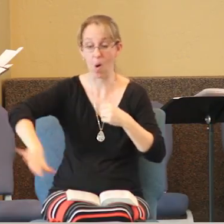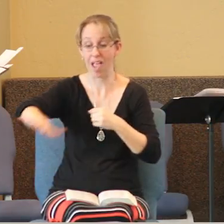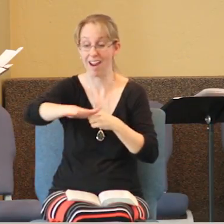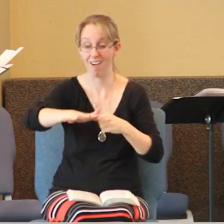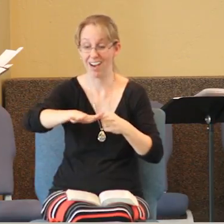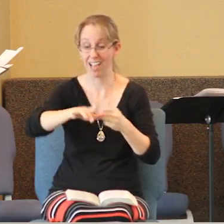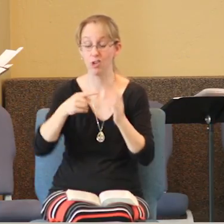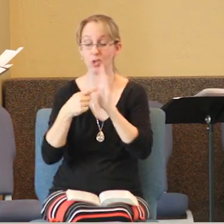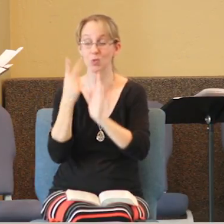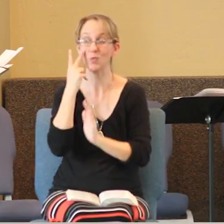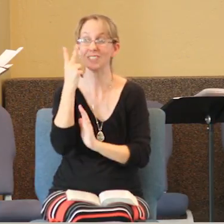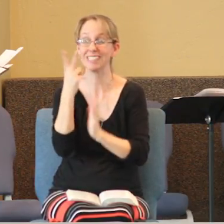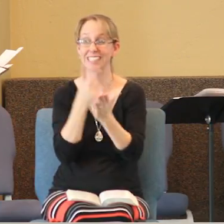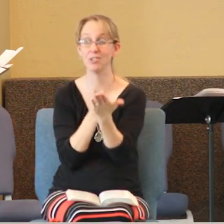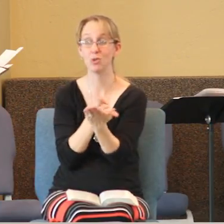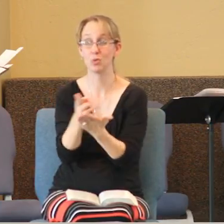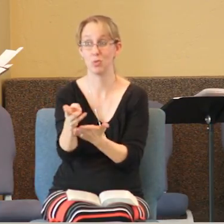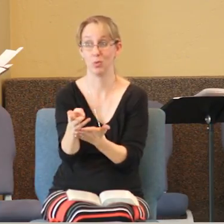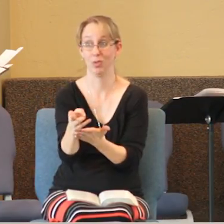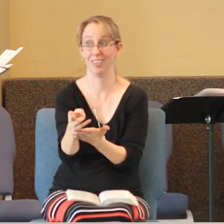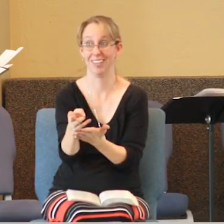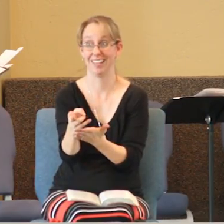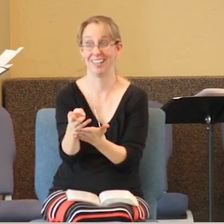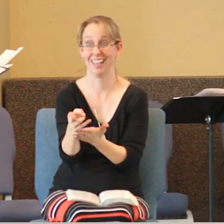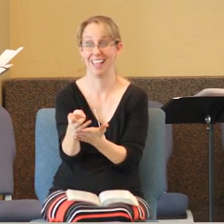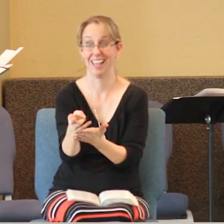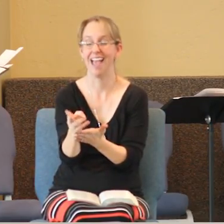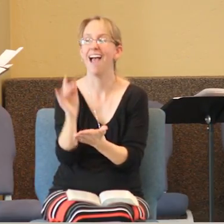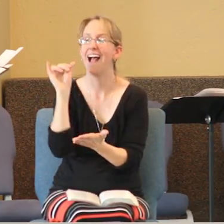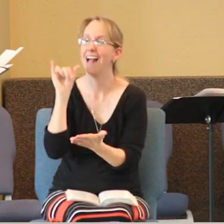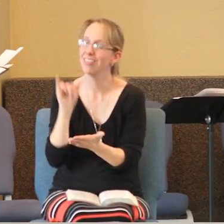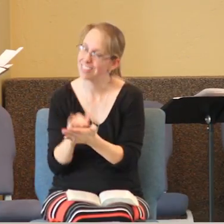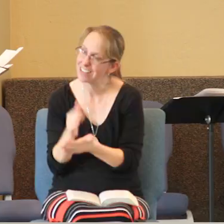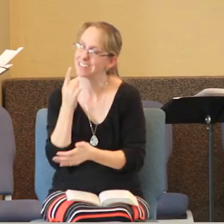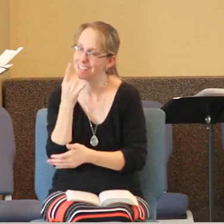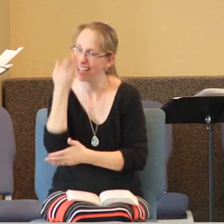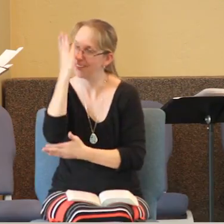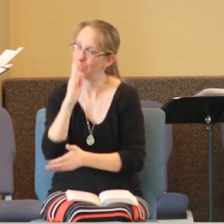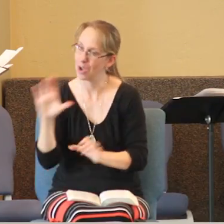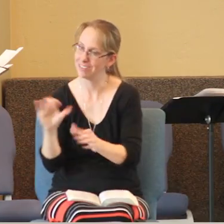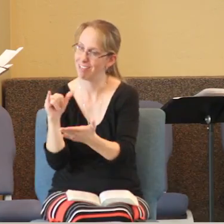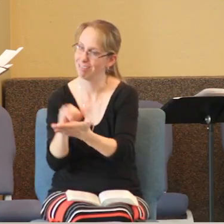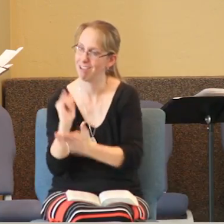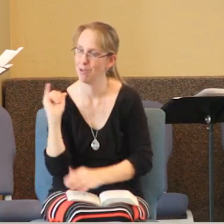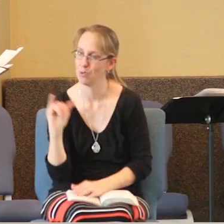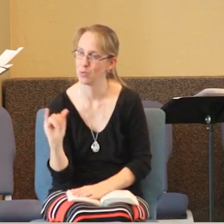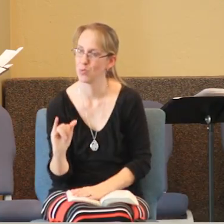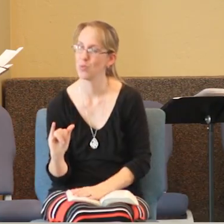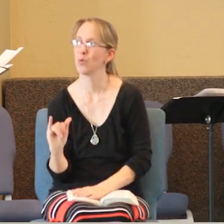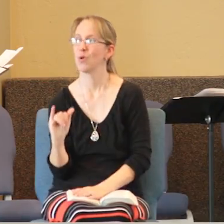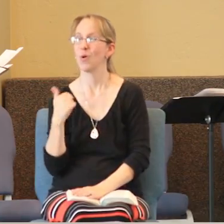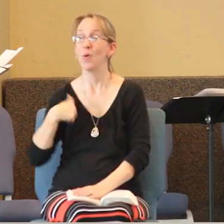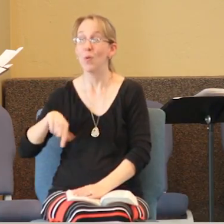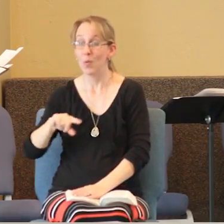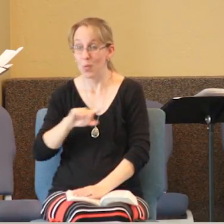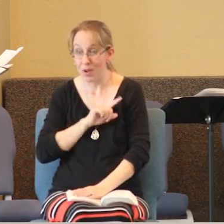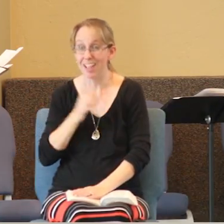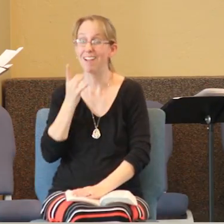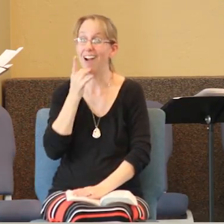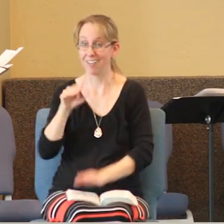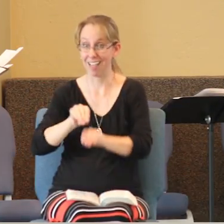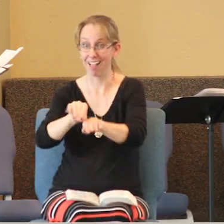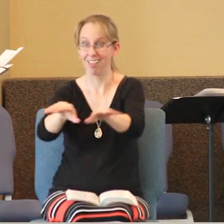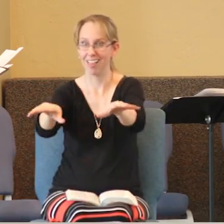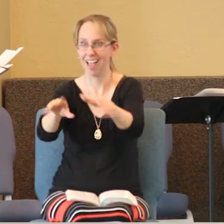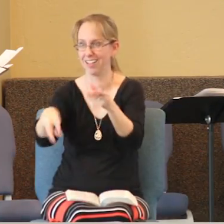entire area of life to truth, and the light of God does that. We are the light of the